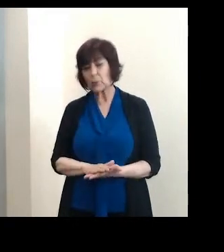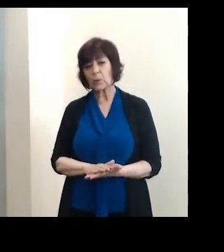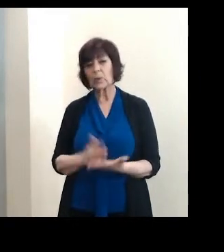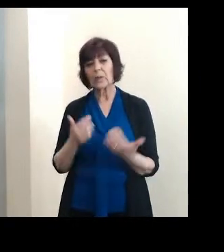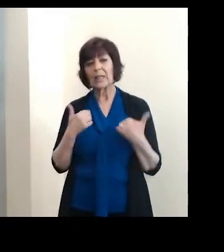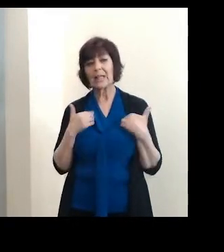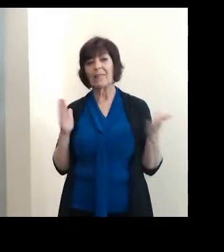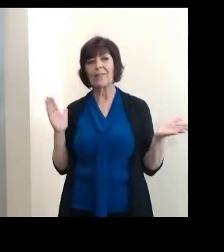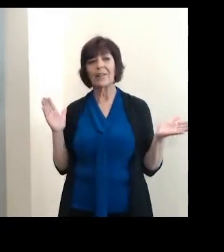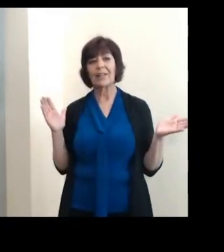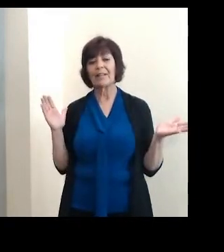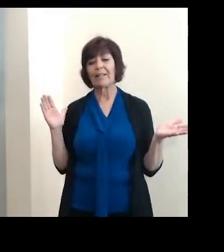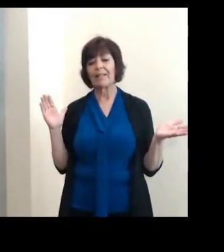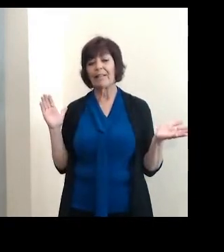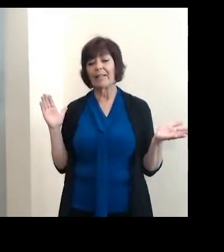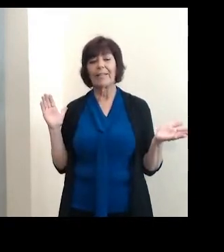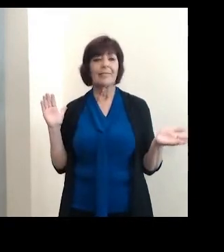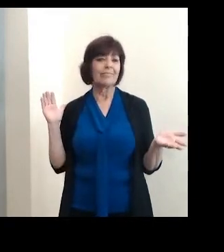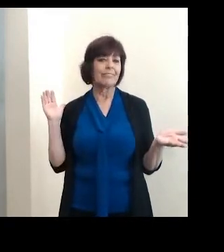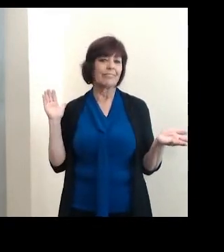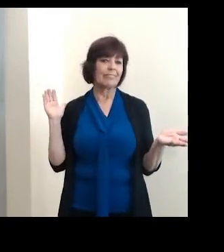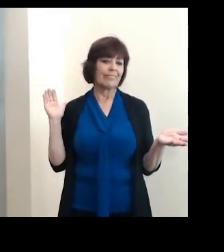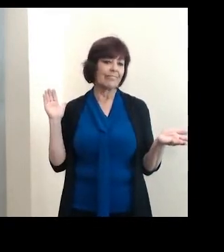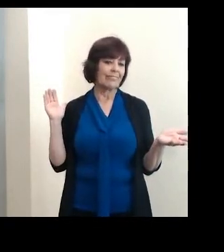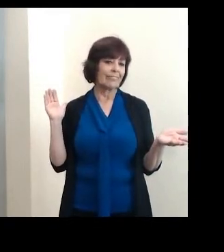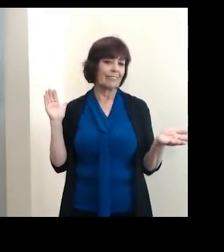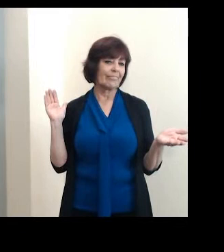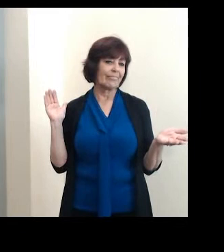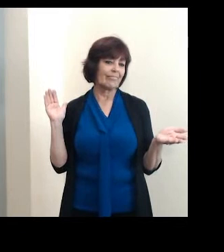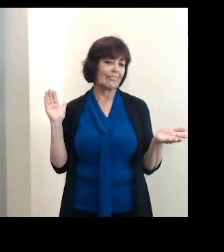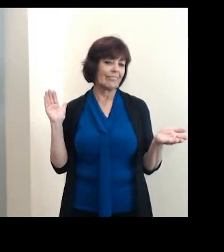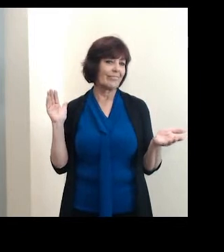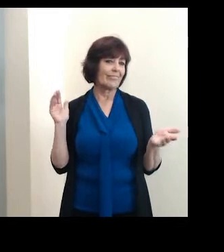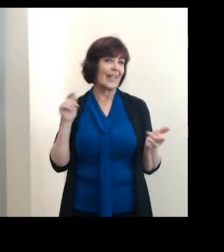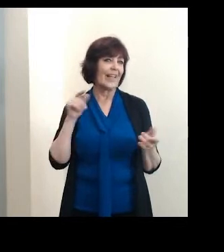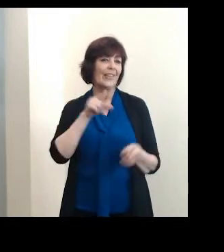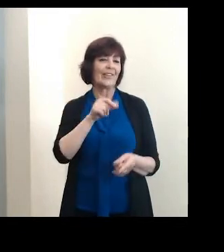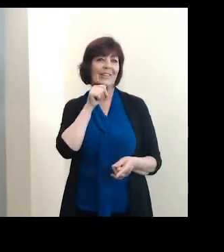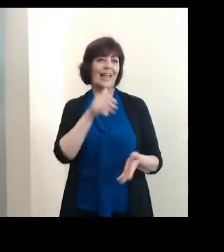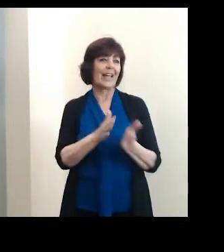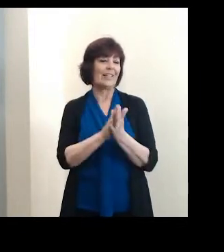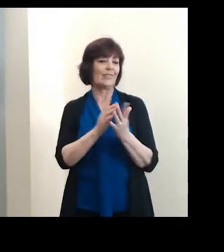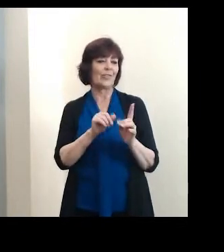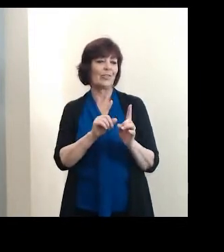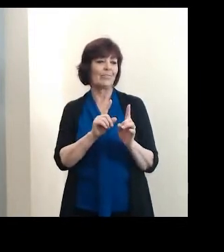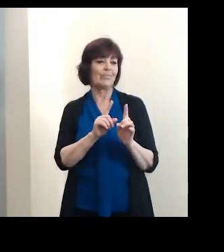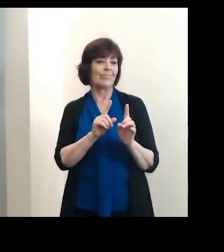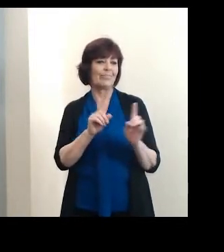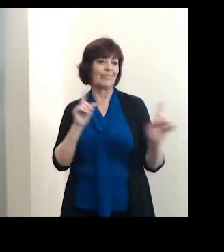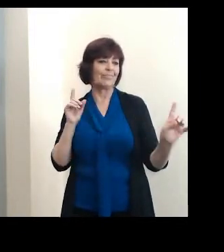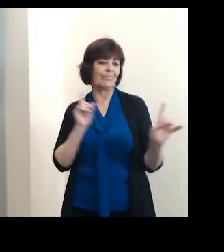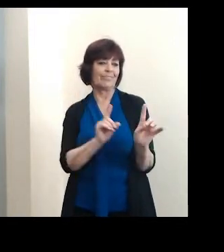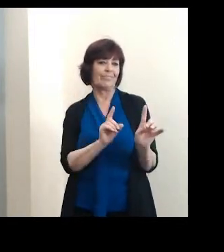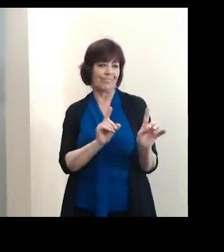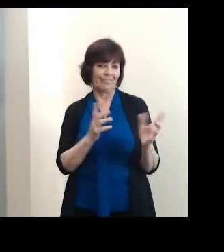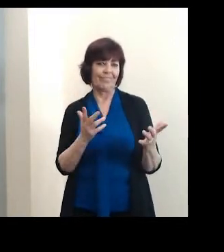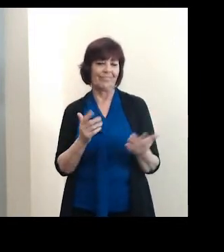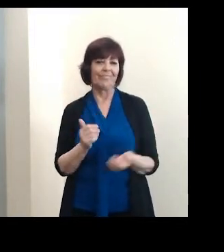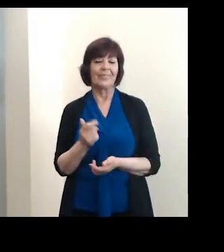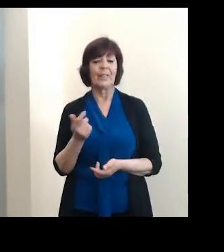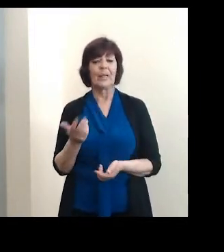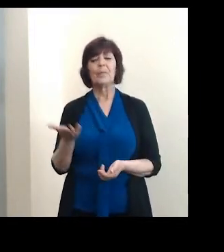much less call for reduction in the distance between students. I was getting a lot